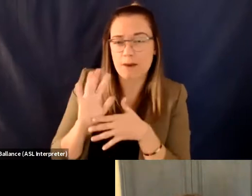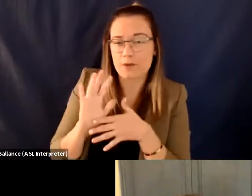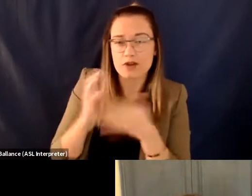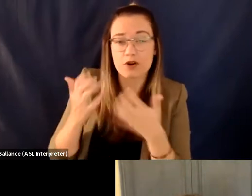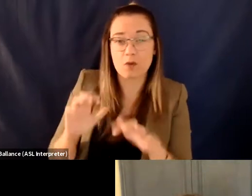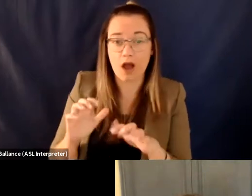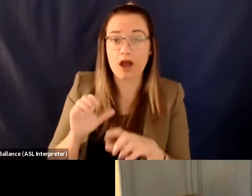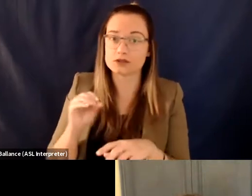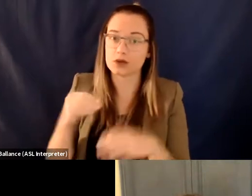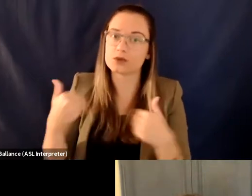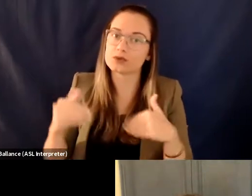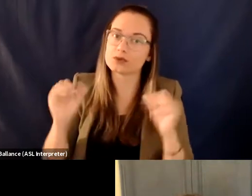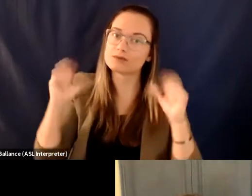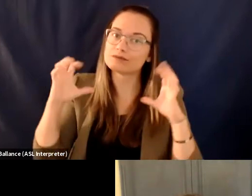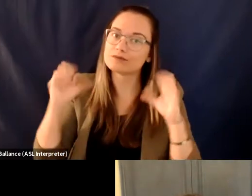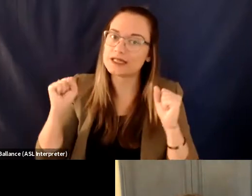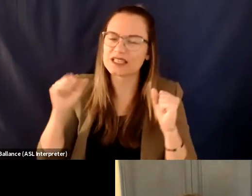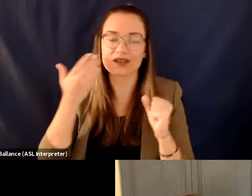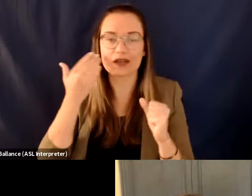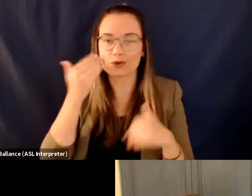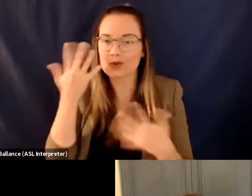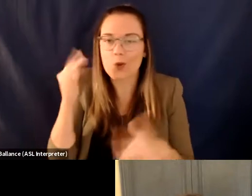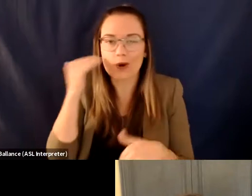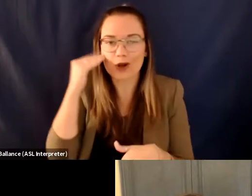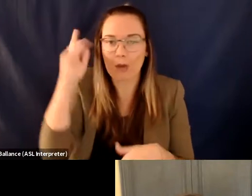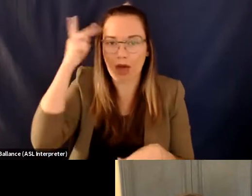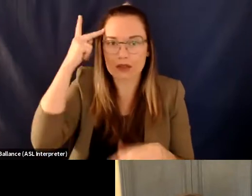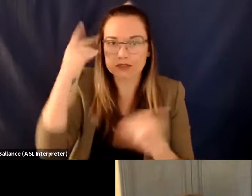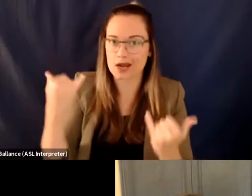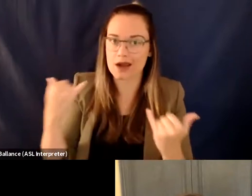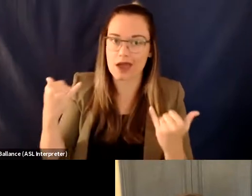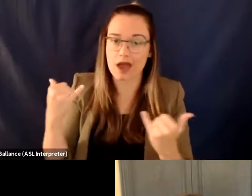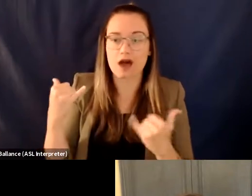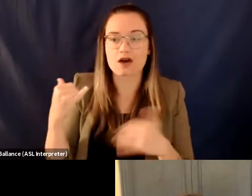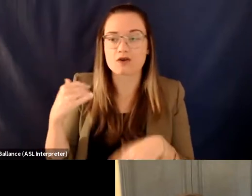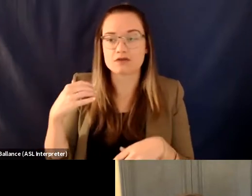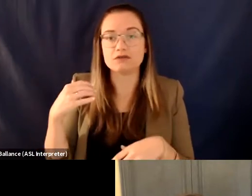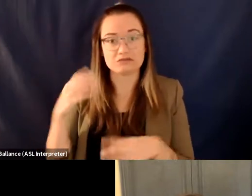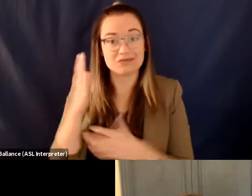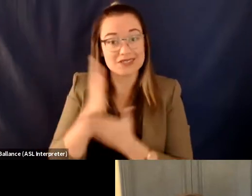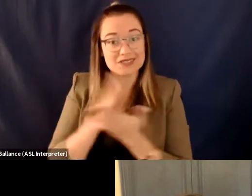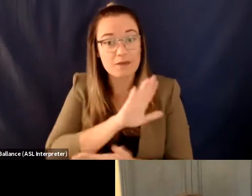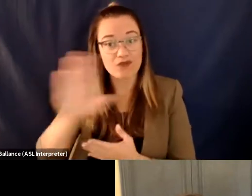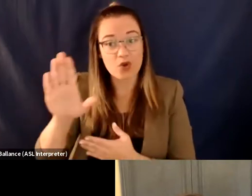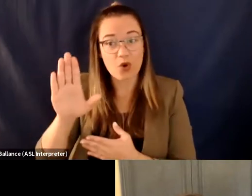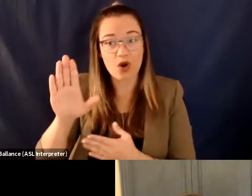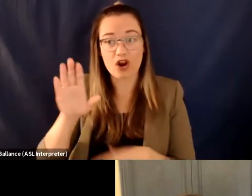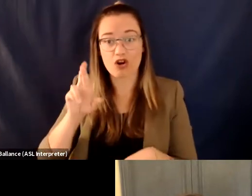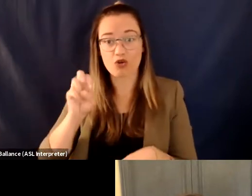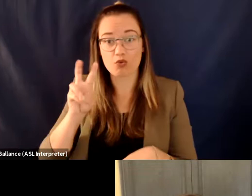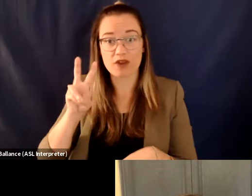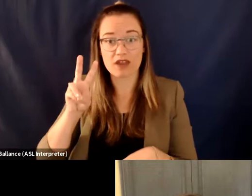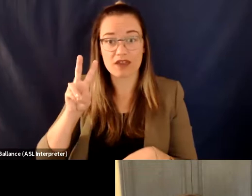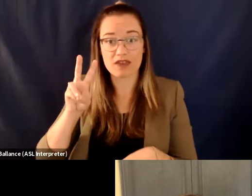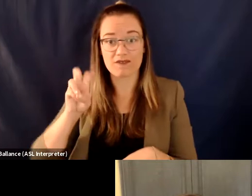you know how divisive the politics are right now. And even some of your reviews have suggested that you leaned toward